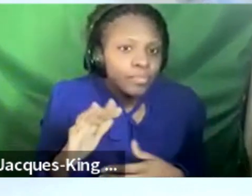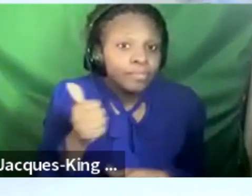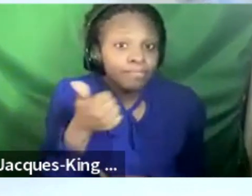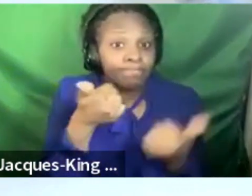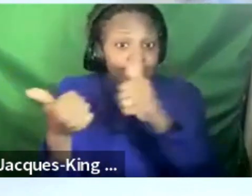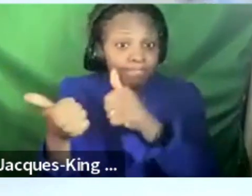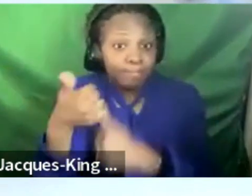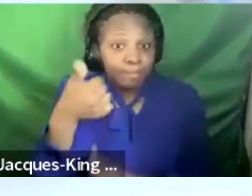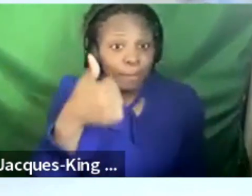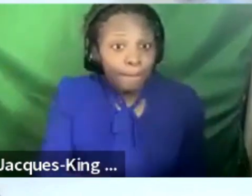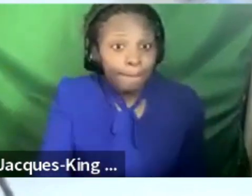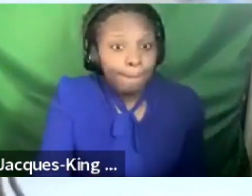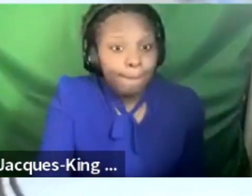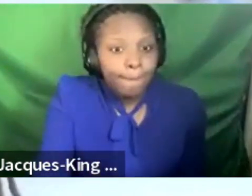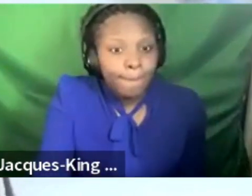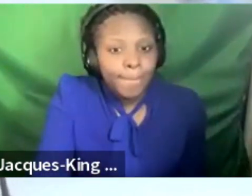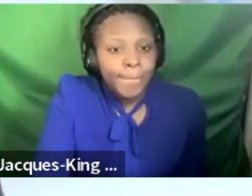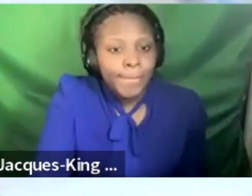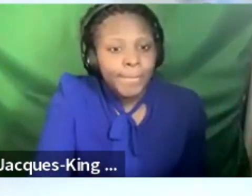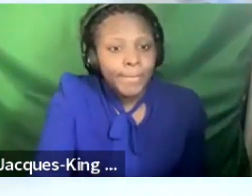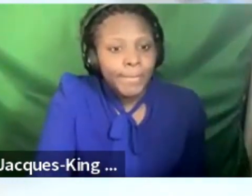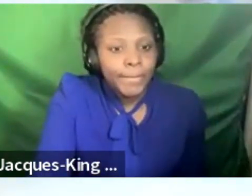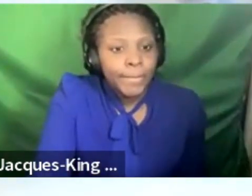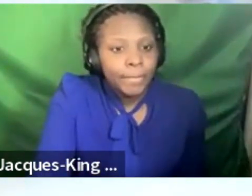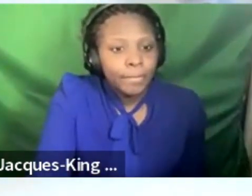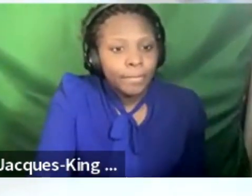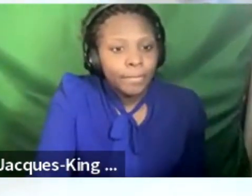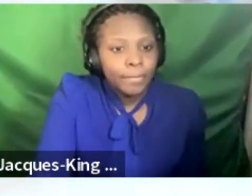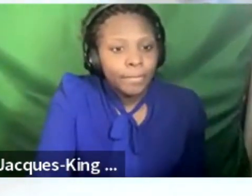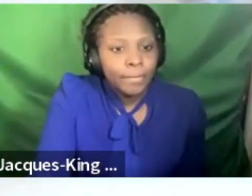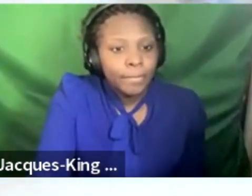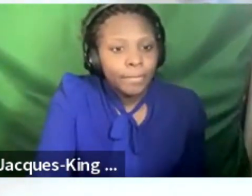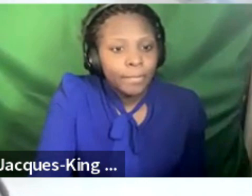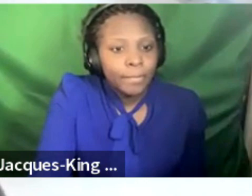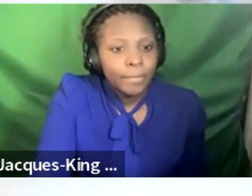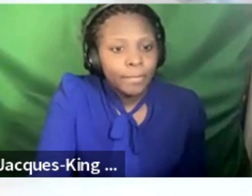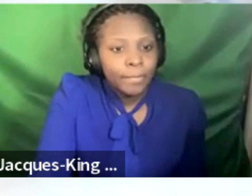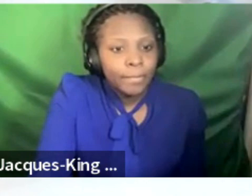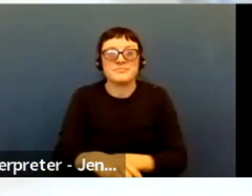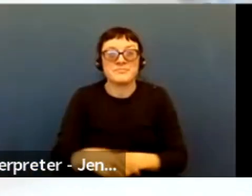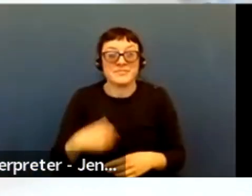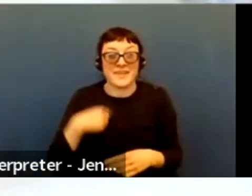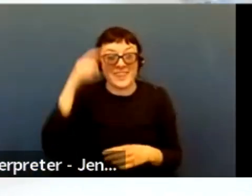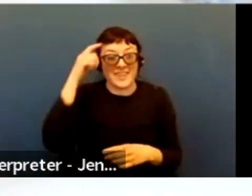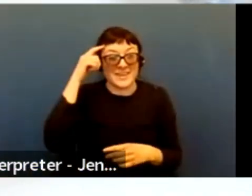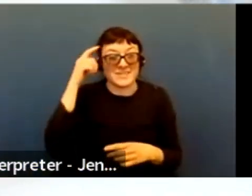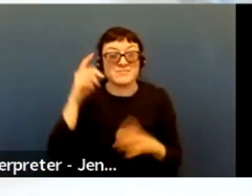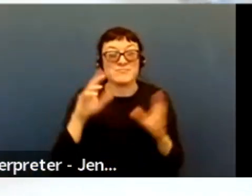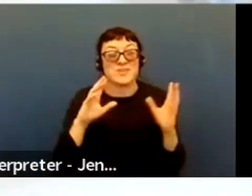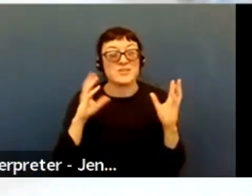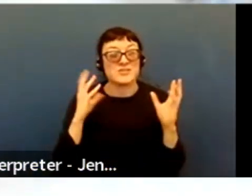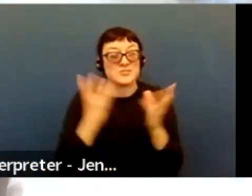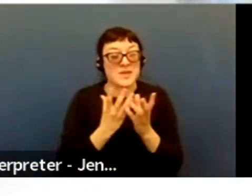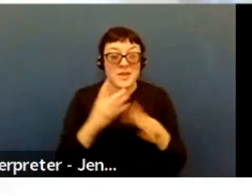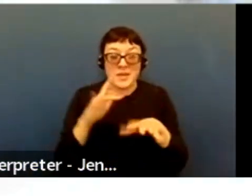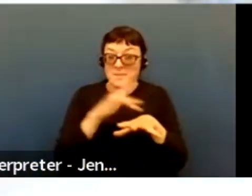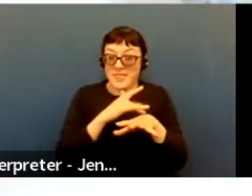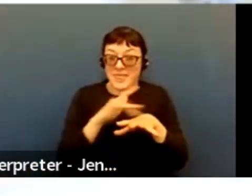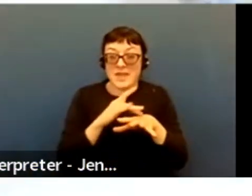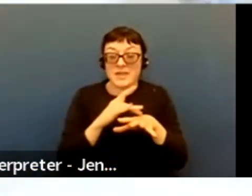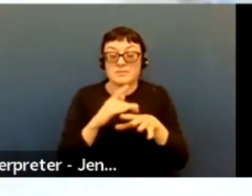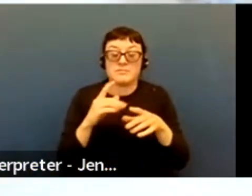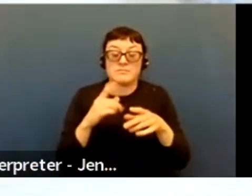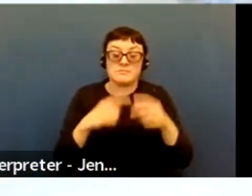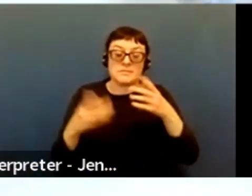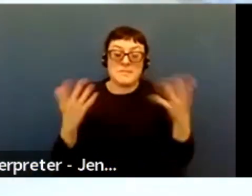turns. But all of that is, I mean, I think, again, Shakespeare plays